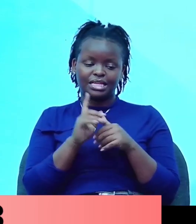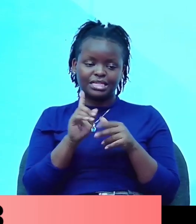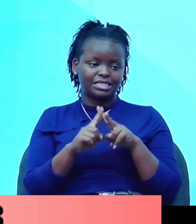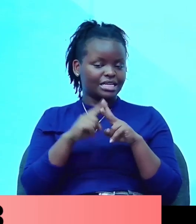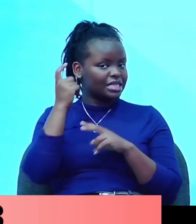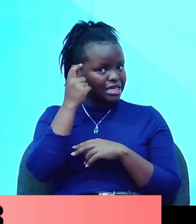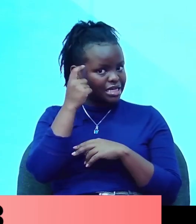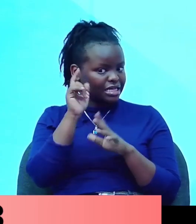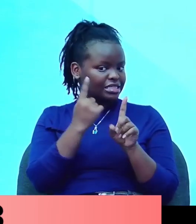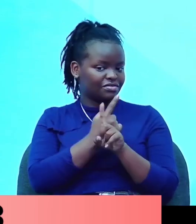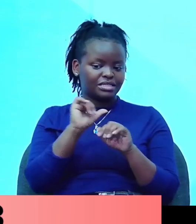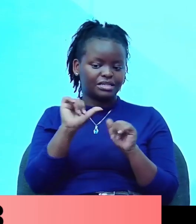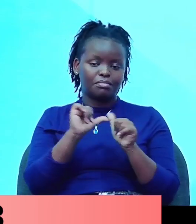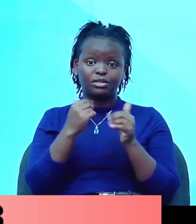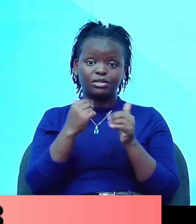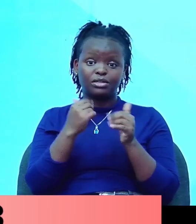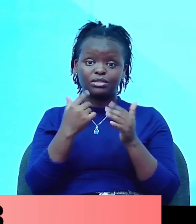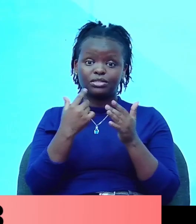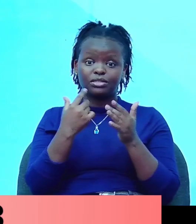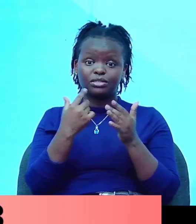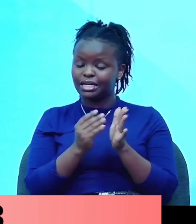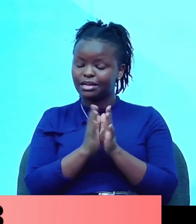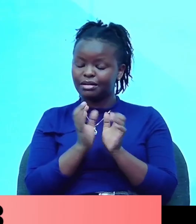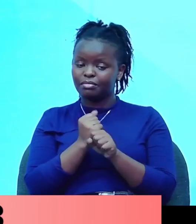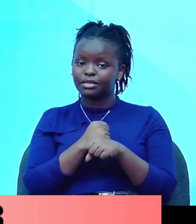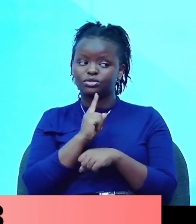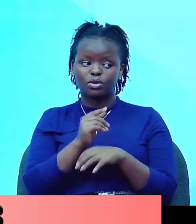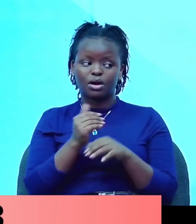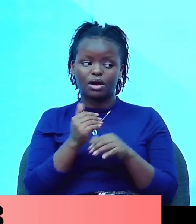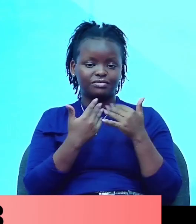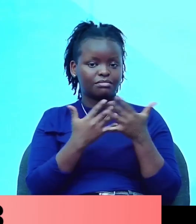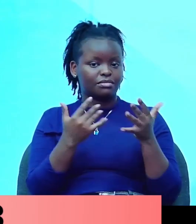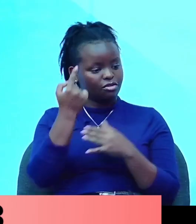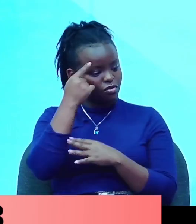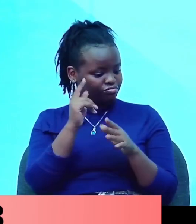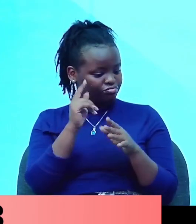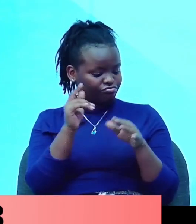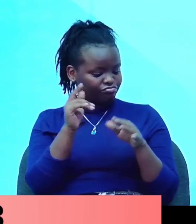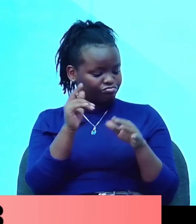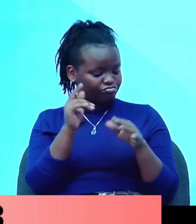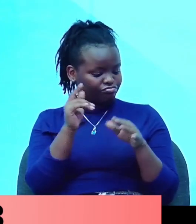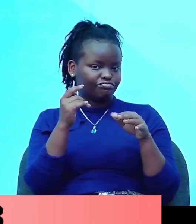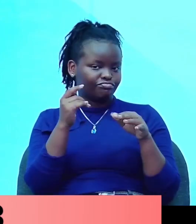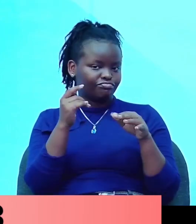money, and just to make sure that they have something for that rainy day or something for that holiday,